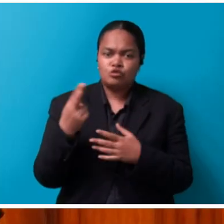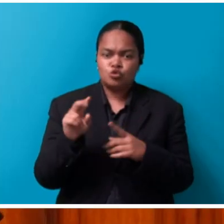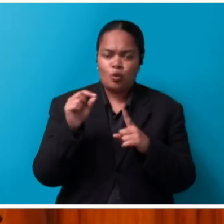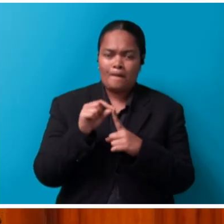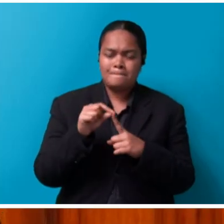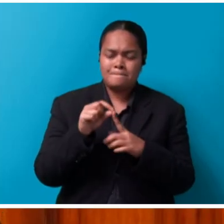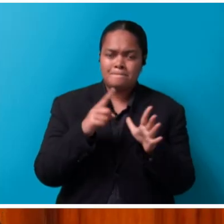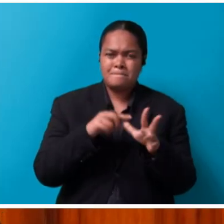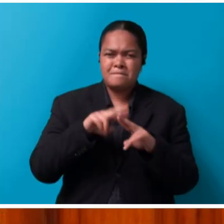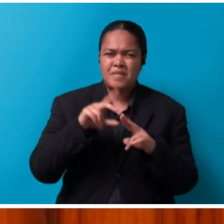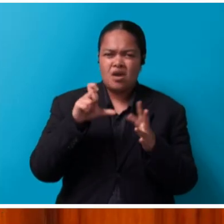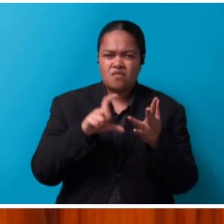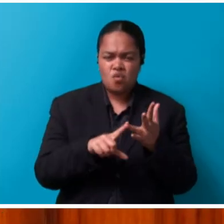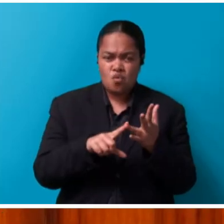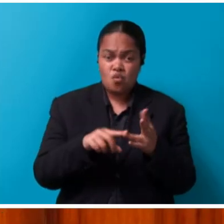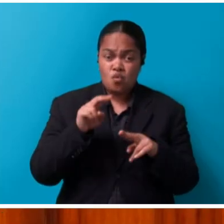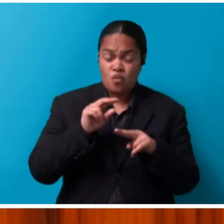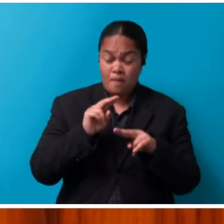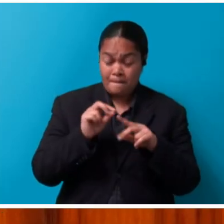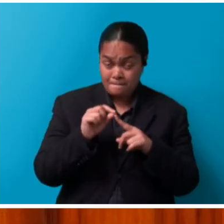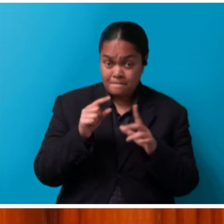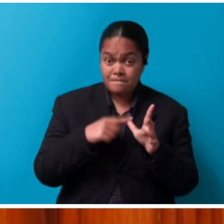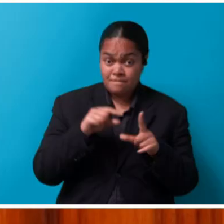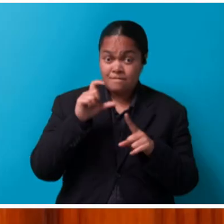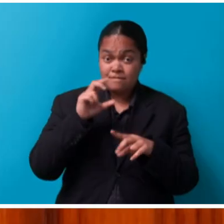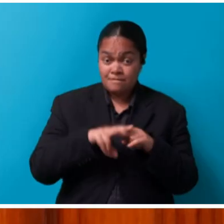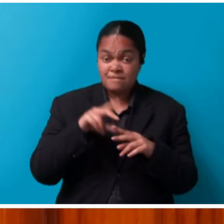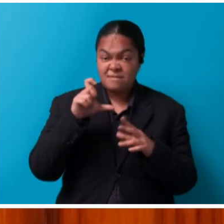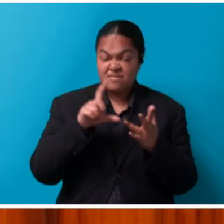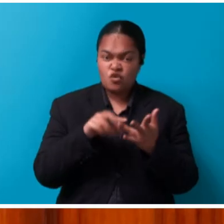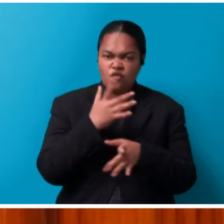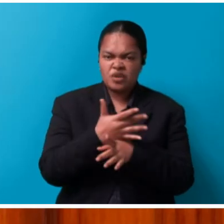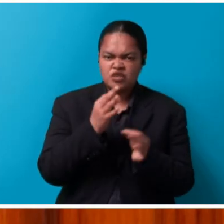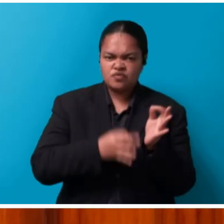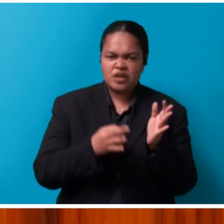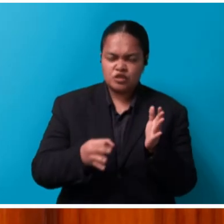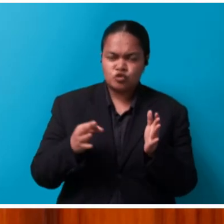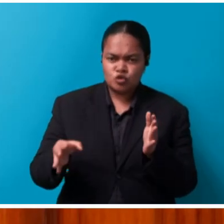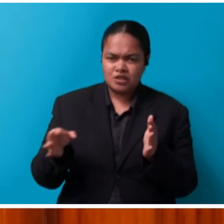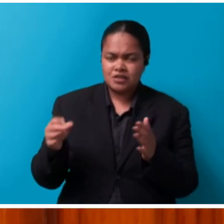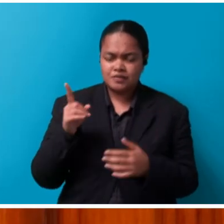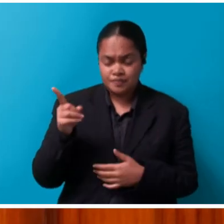Speaker, PAFCO have shared their intention with the Ministry of